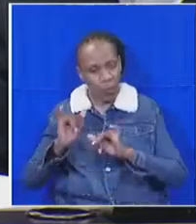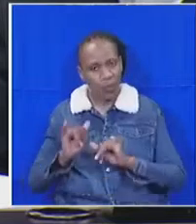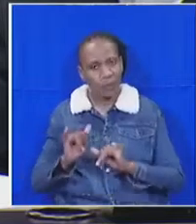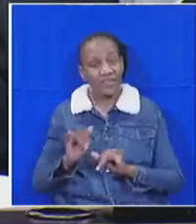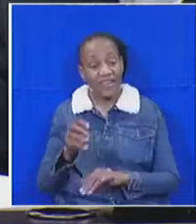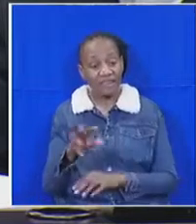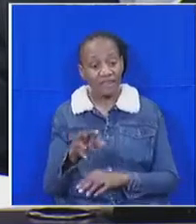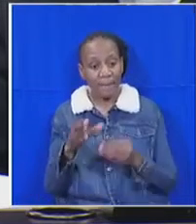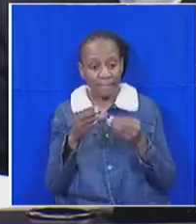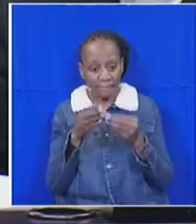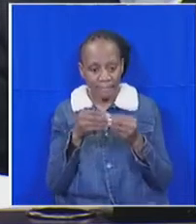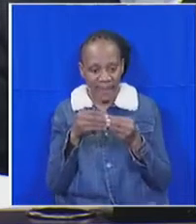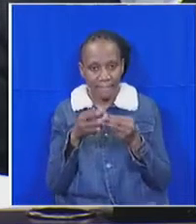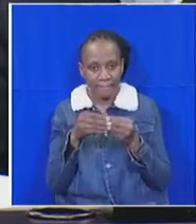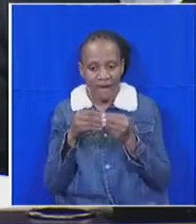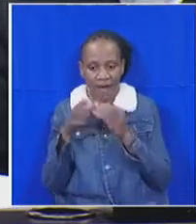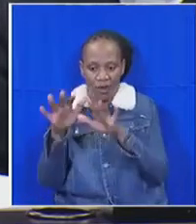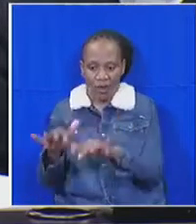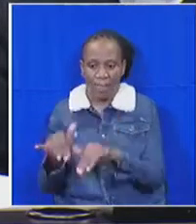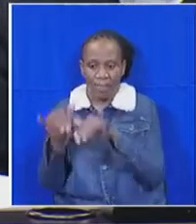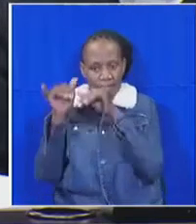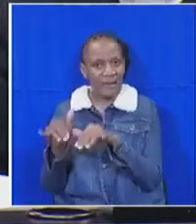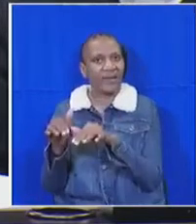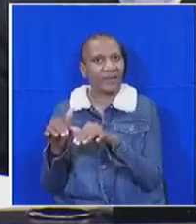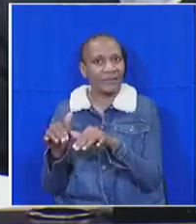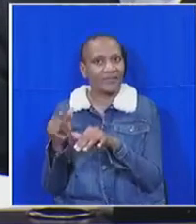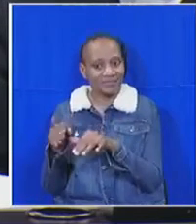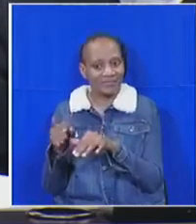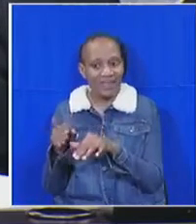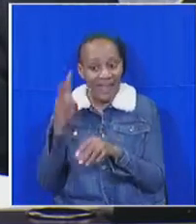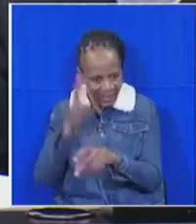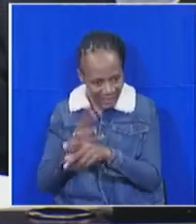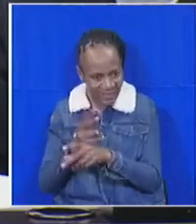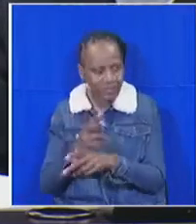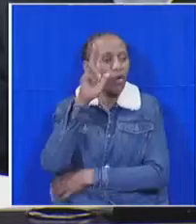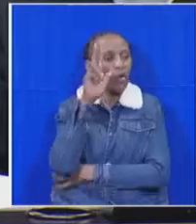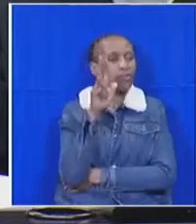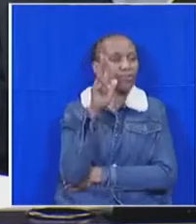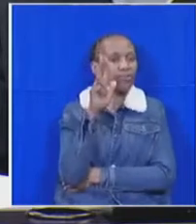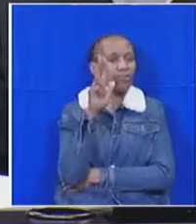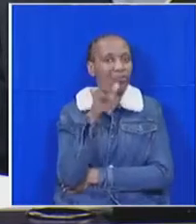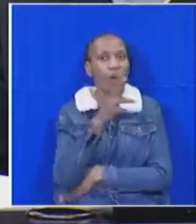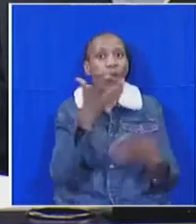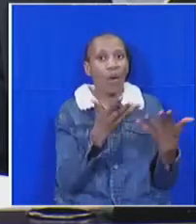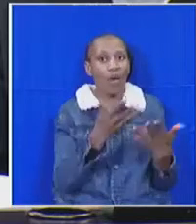parliament can be sworn in as a councillor.